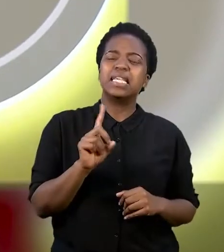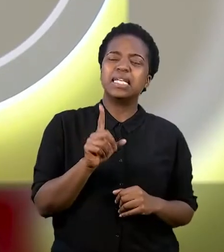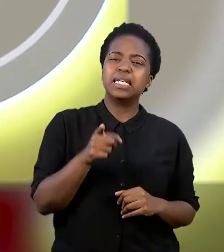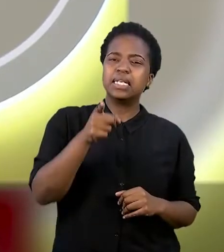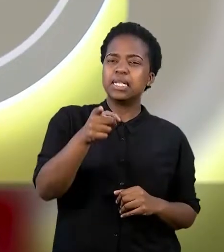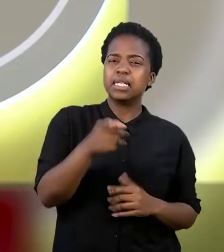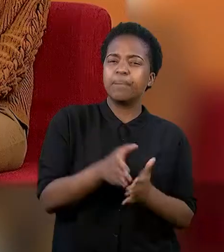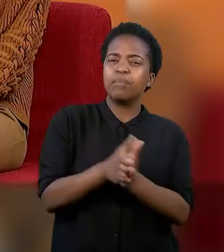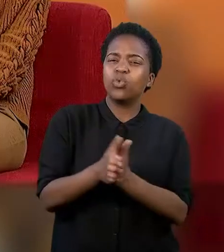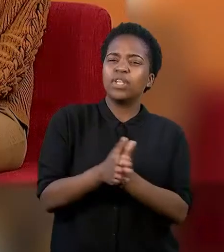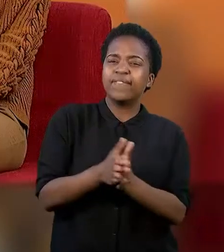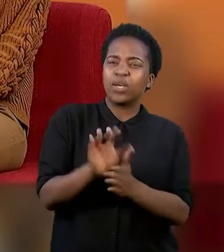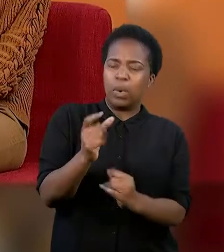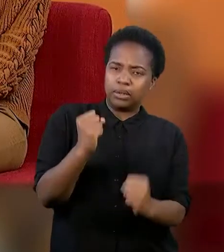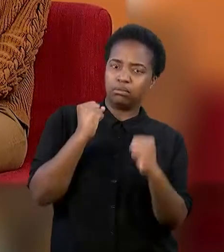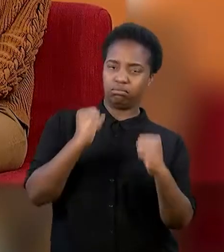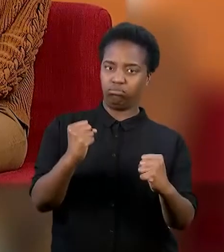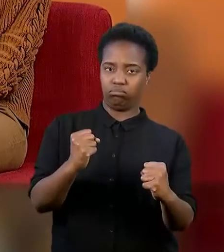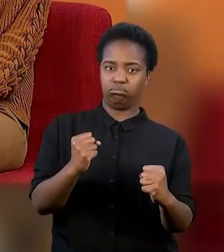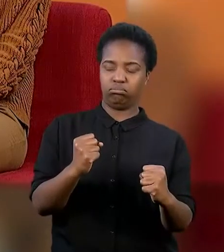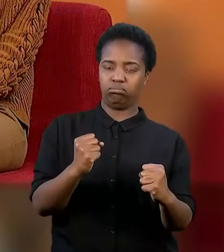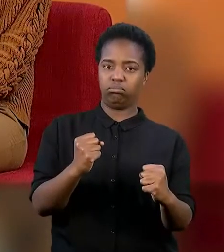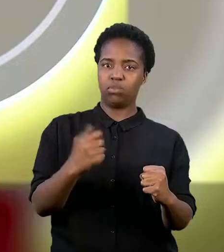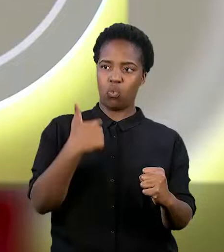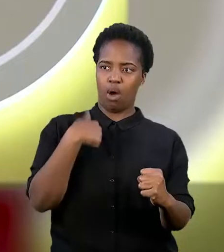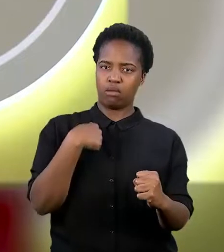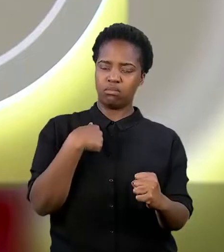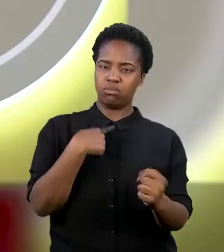Ke eng e lo reng yo fa matla hore o dule